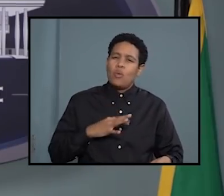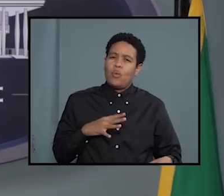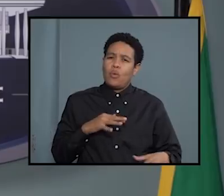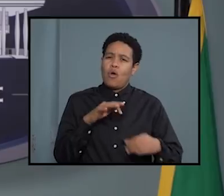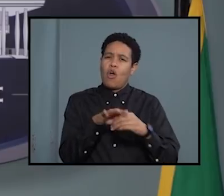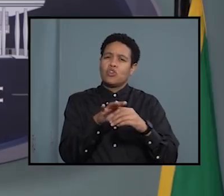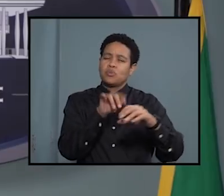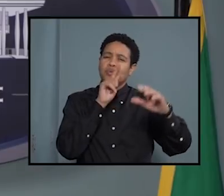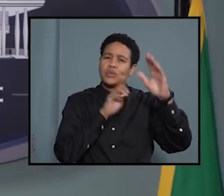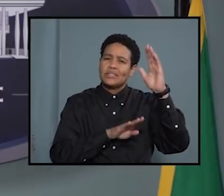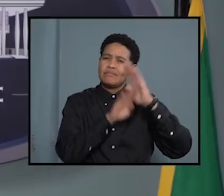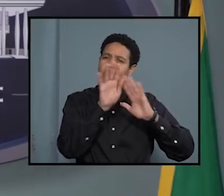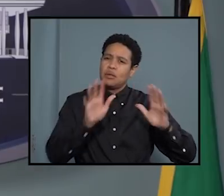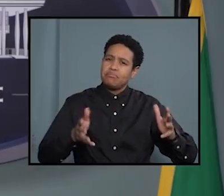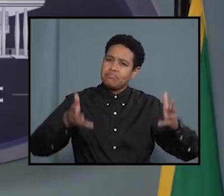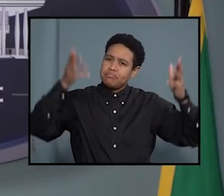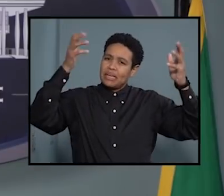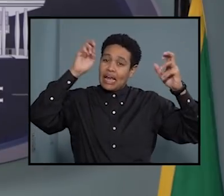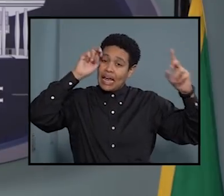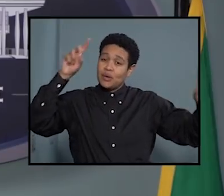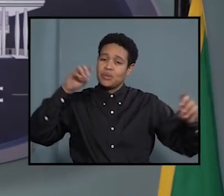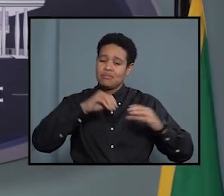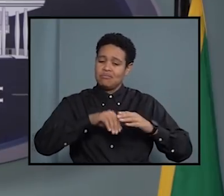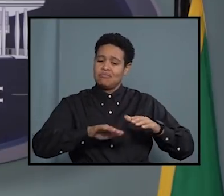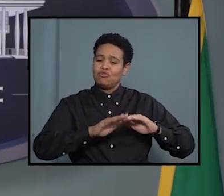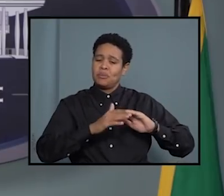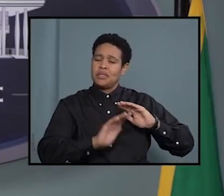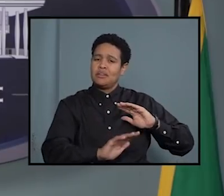to the development of education in the country.